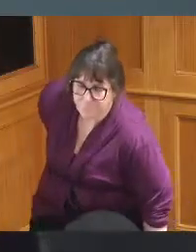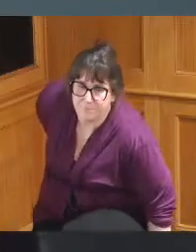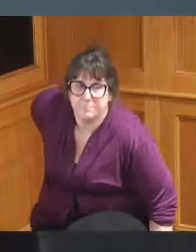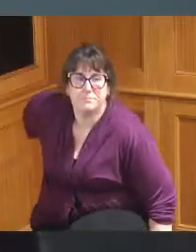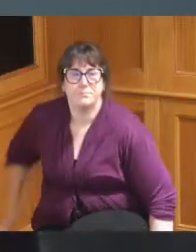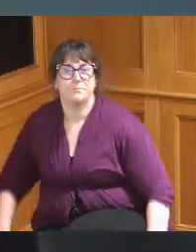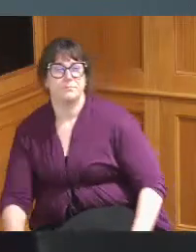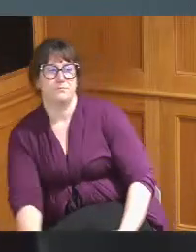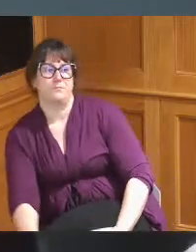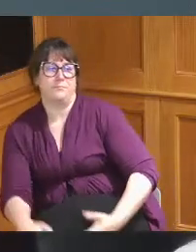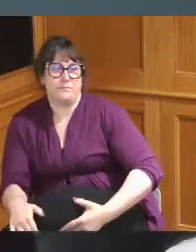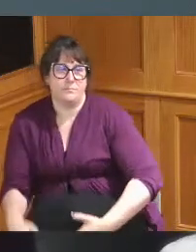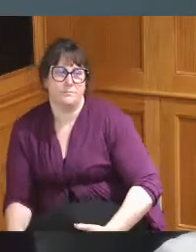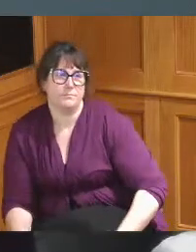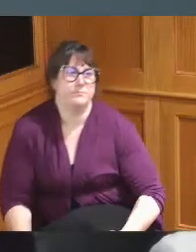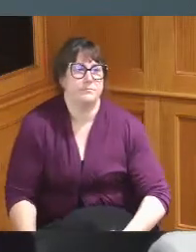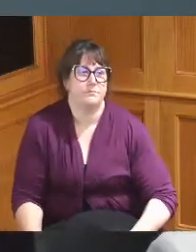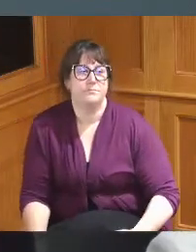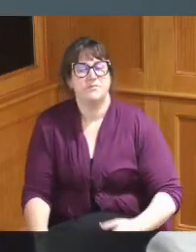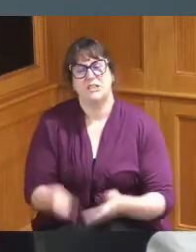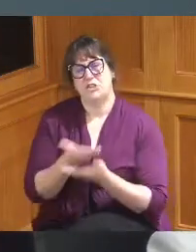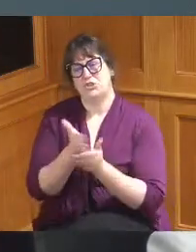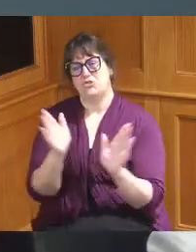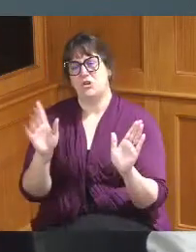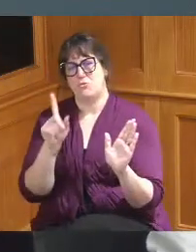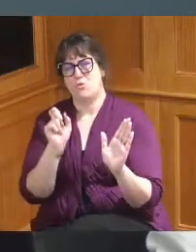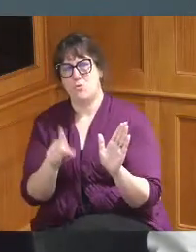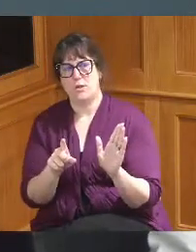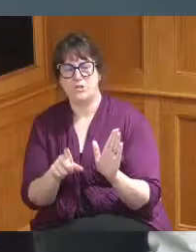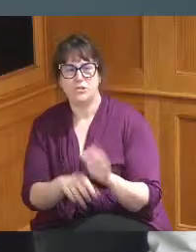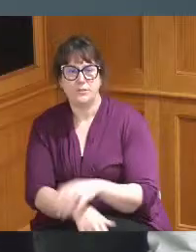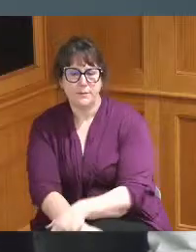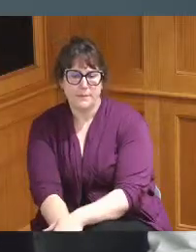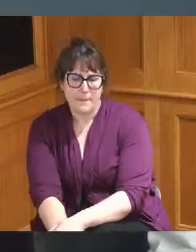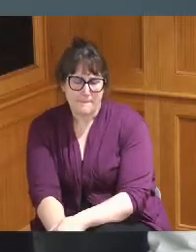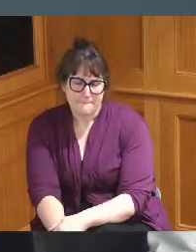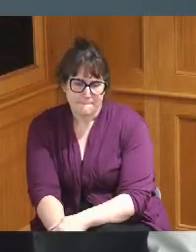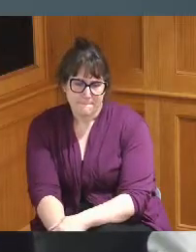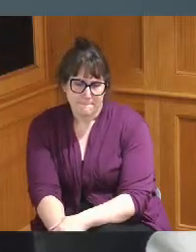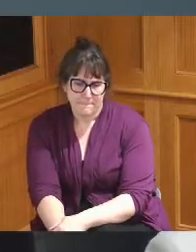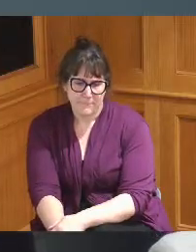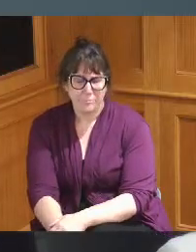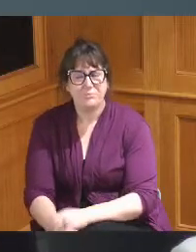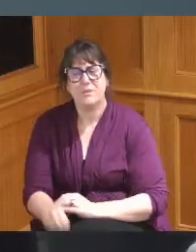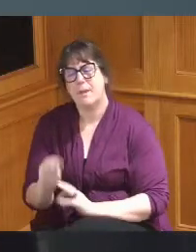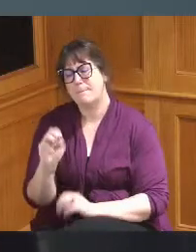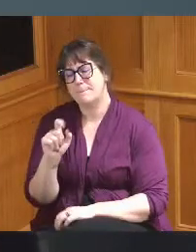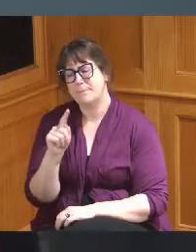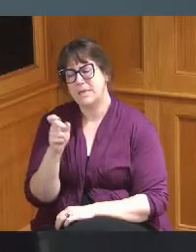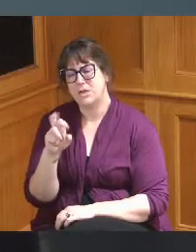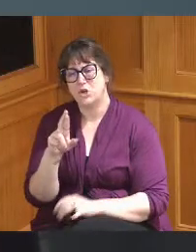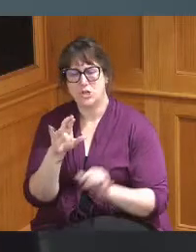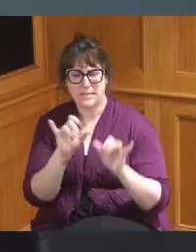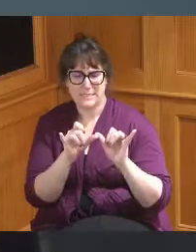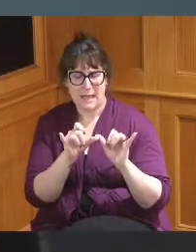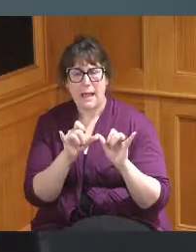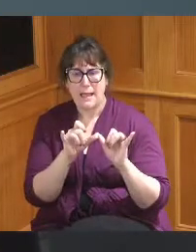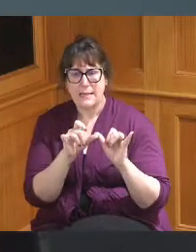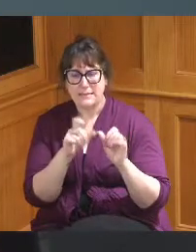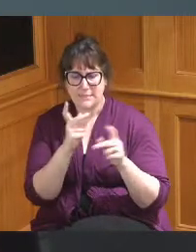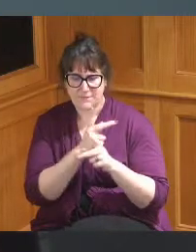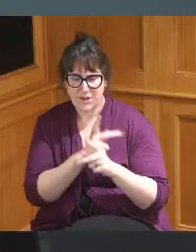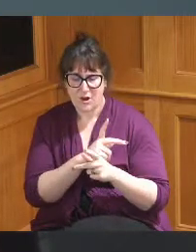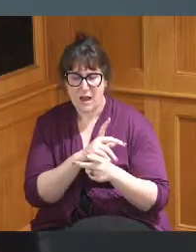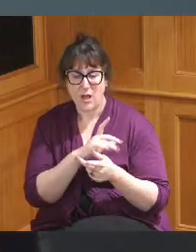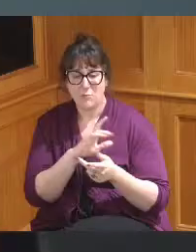Okay, just a general question. The meter size is determined by the square footage of the home. Is that how that's